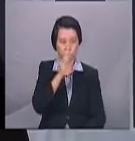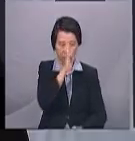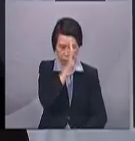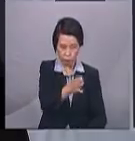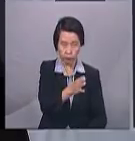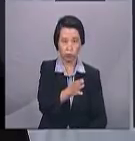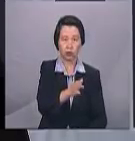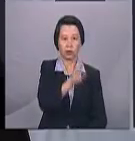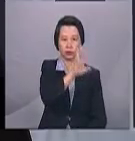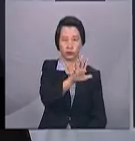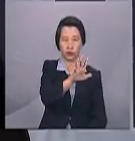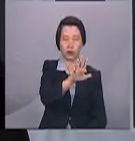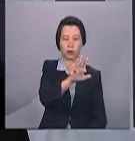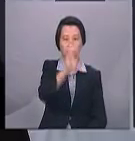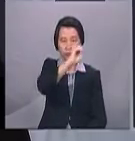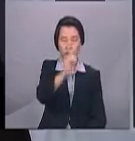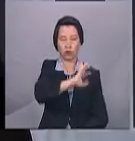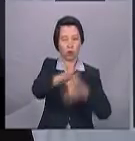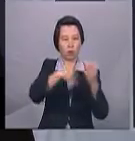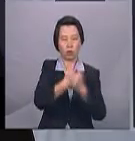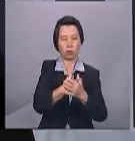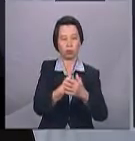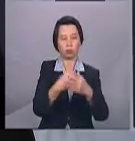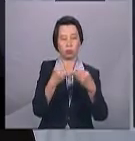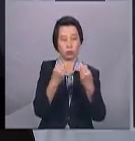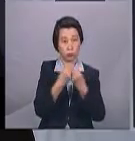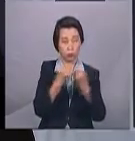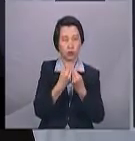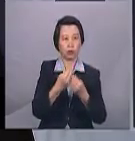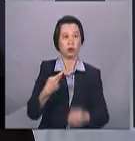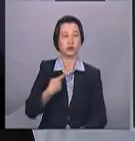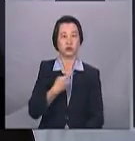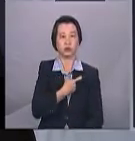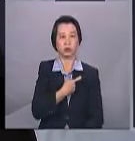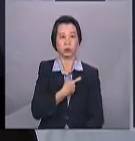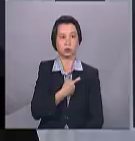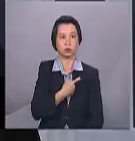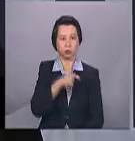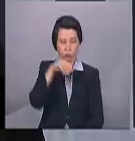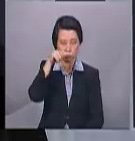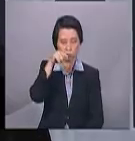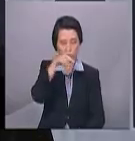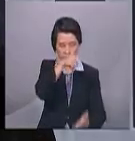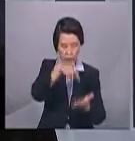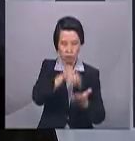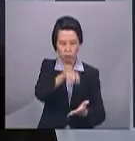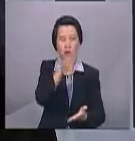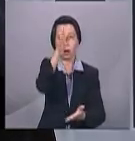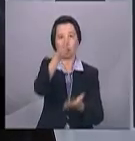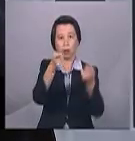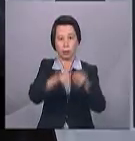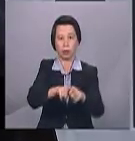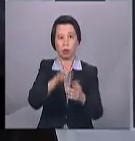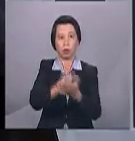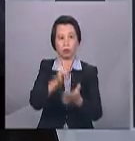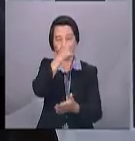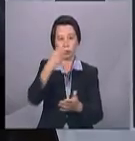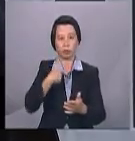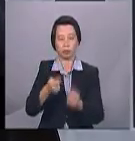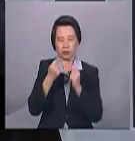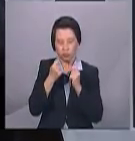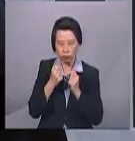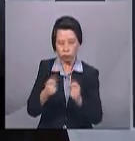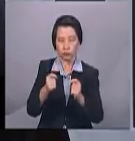about 5% total of our cases. So we anticipate this will happen. That's the reason why we have strengthened